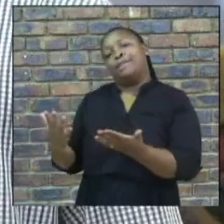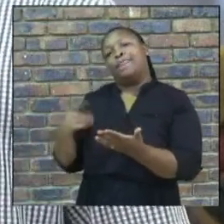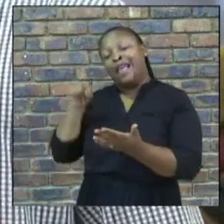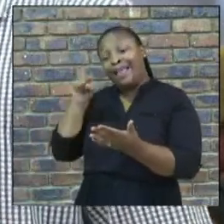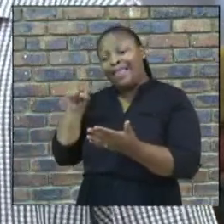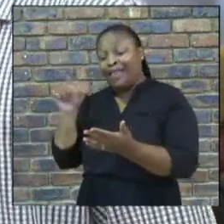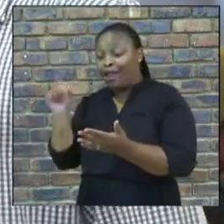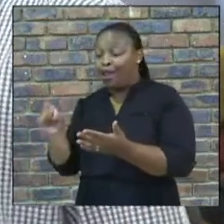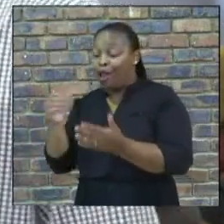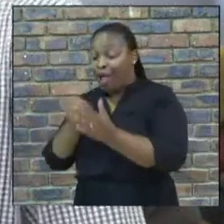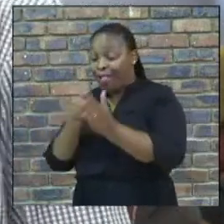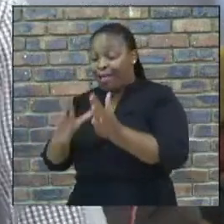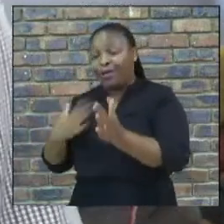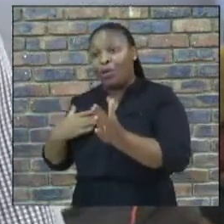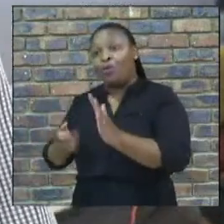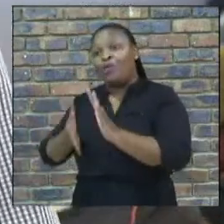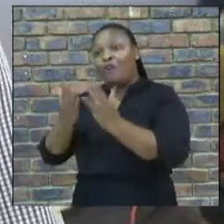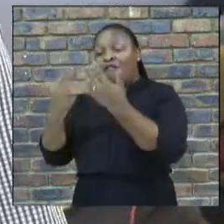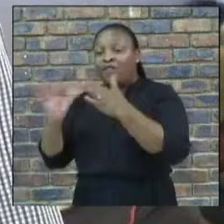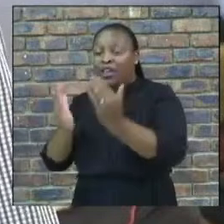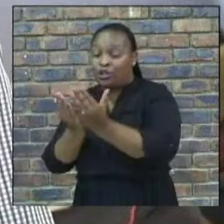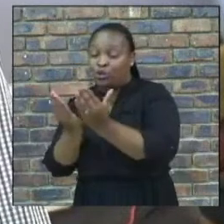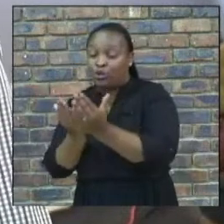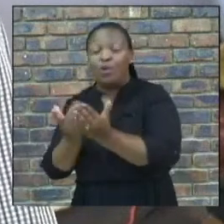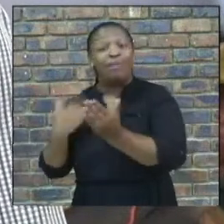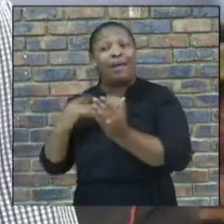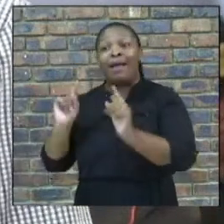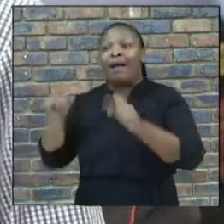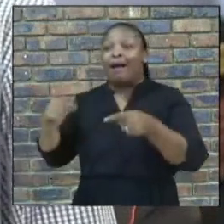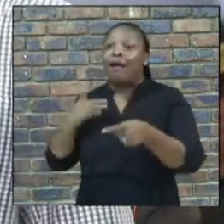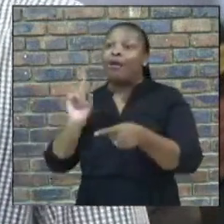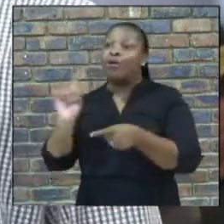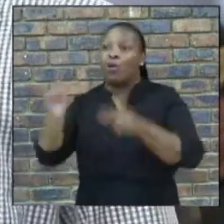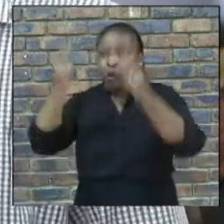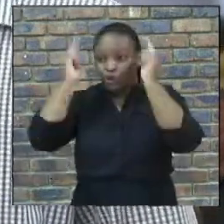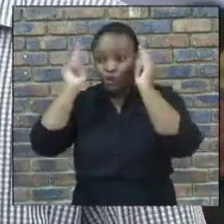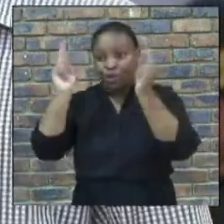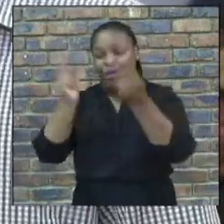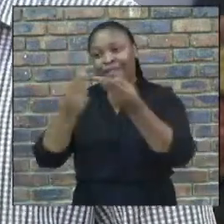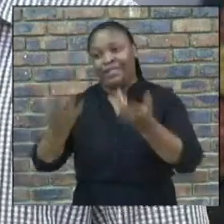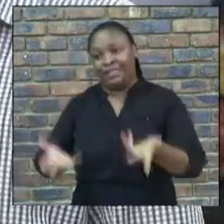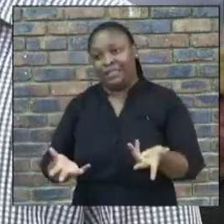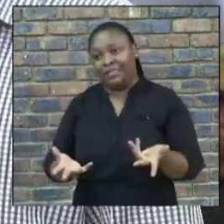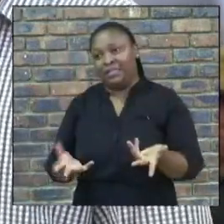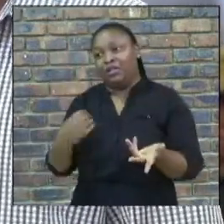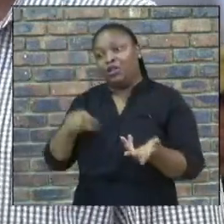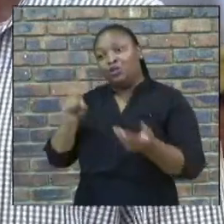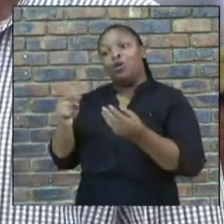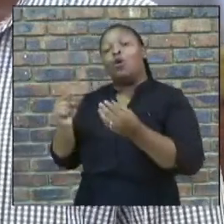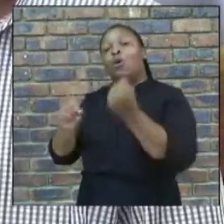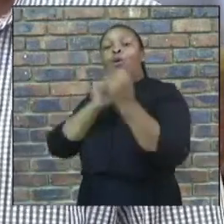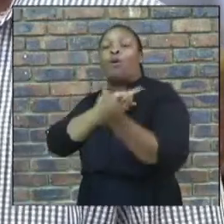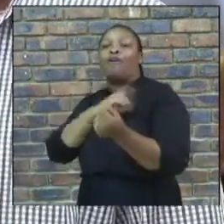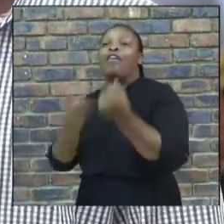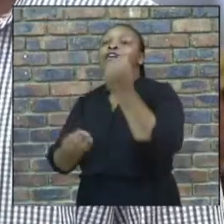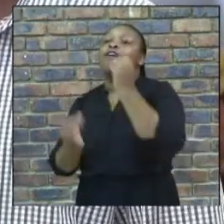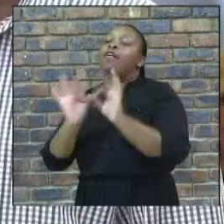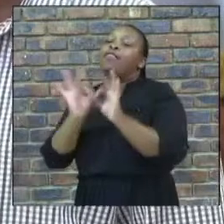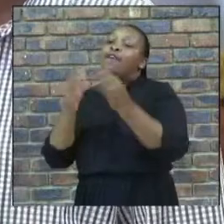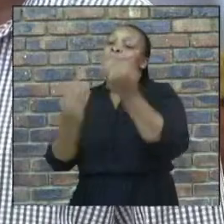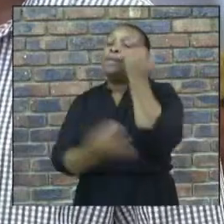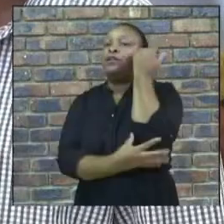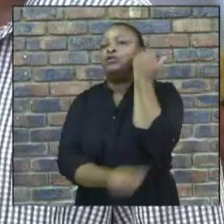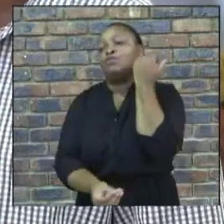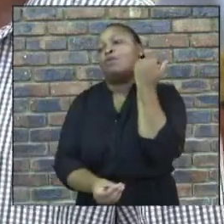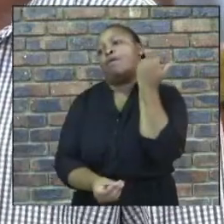Another thing, kunobaba iphakamisile this thing yokuthi I felt like this is an ambush, because